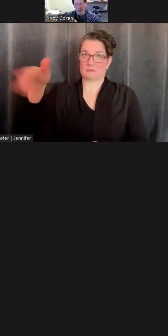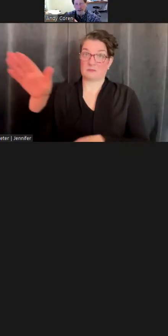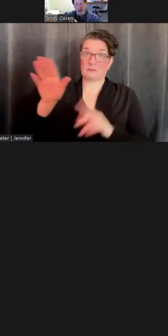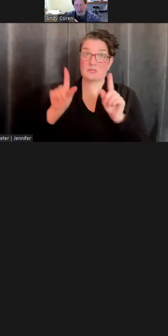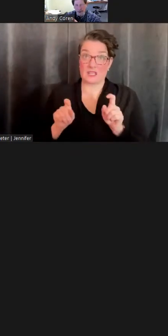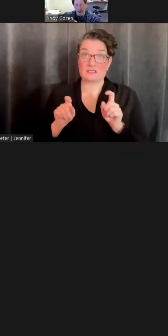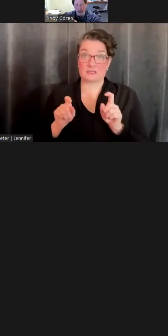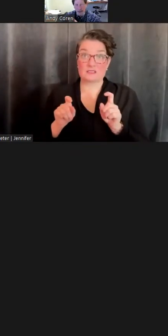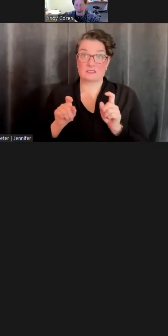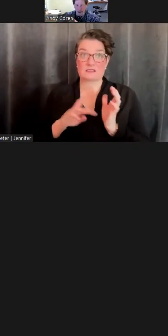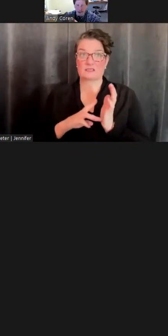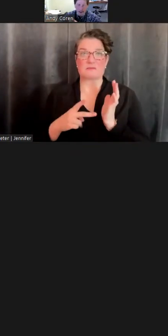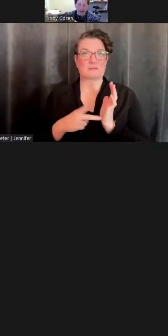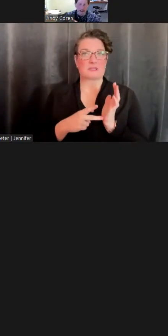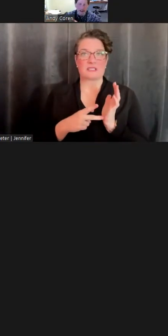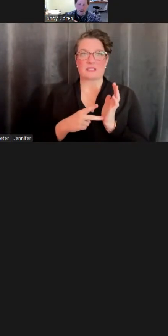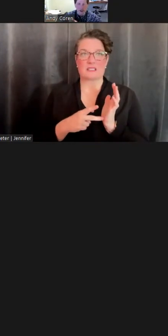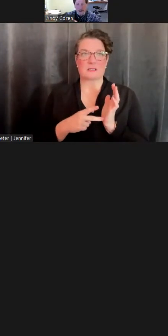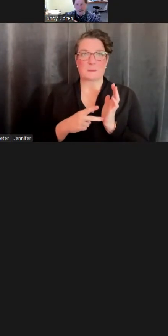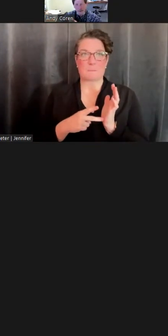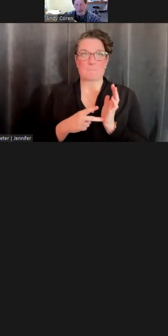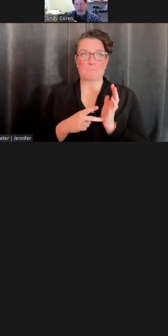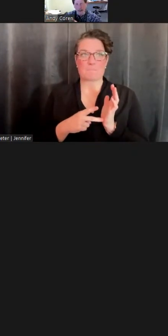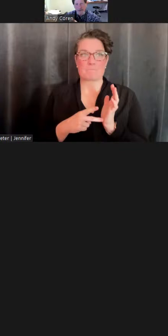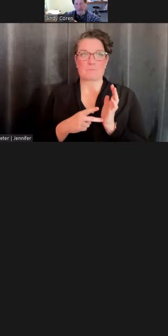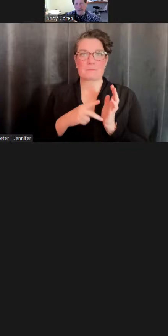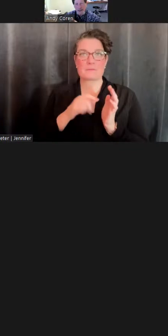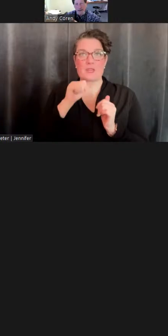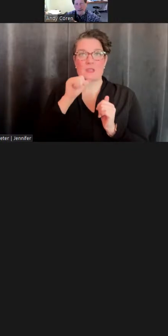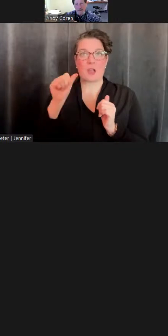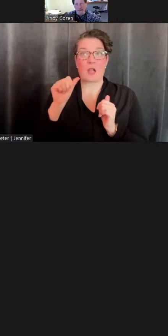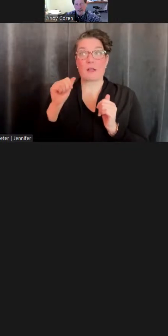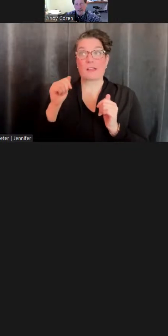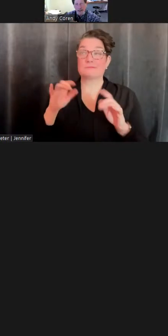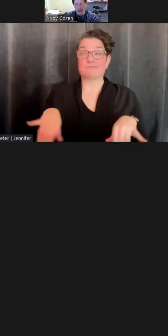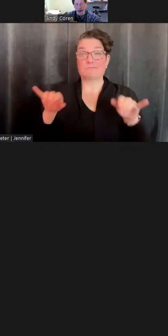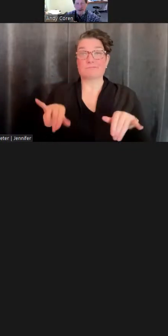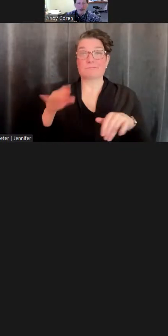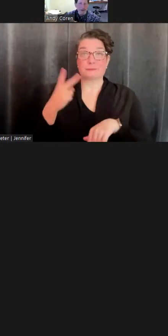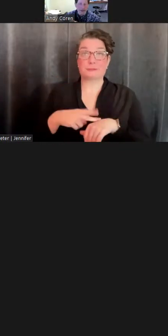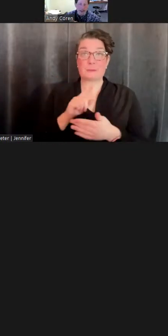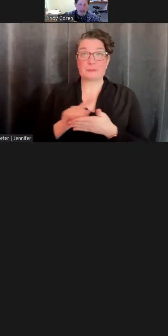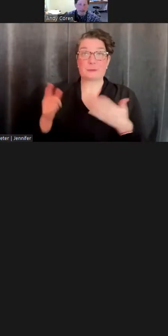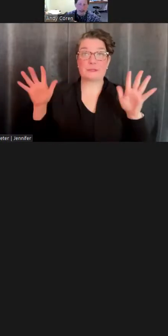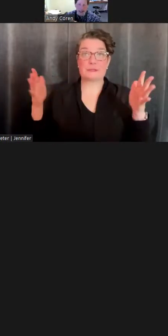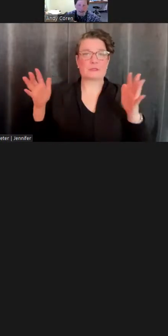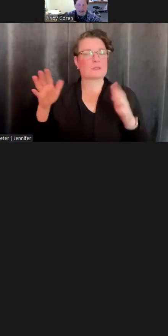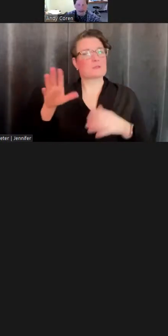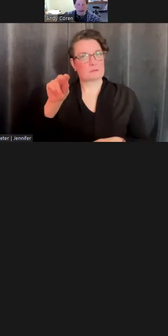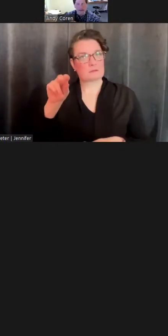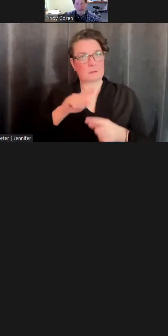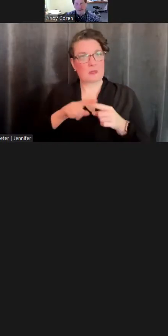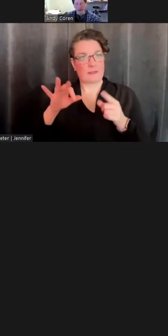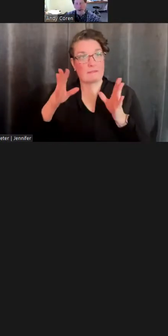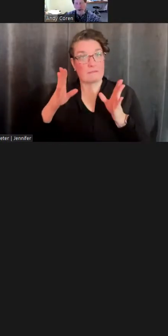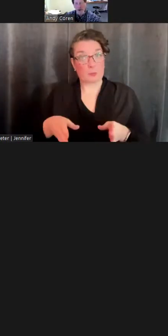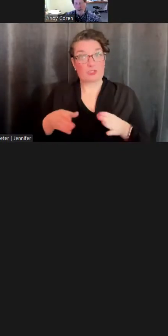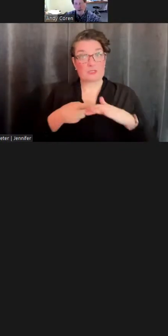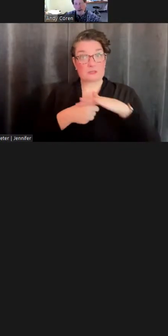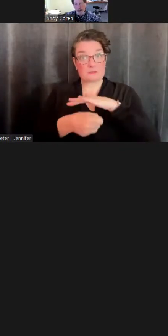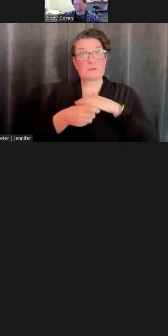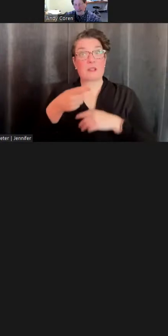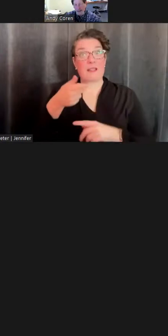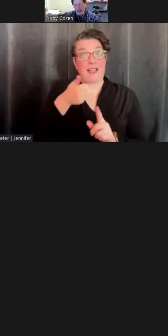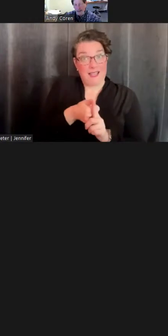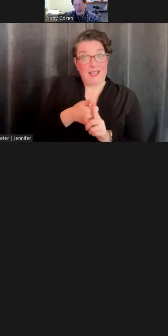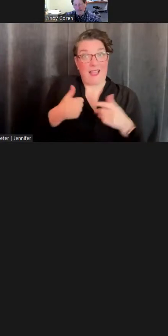it's not just on a twice a week level, but also if any inmate has any symptoms